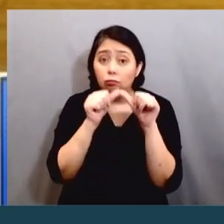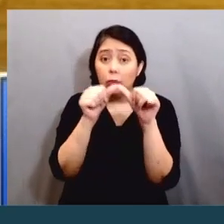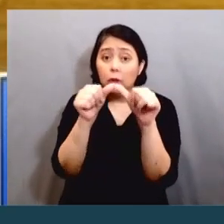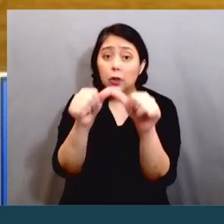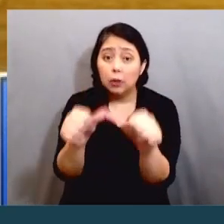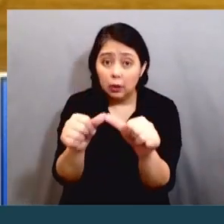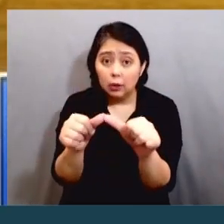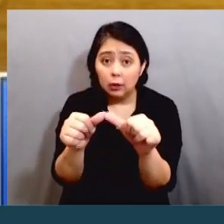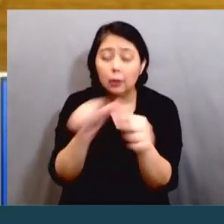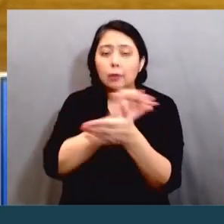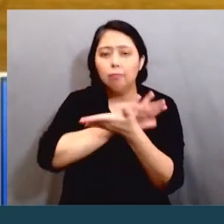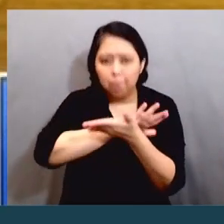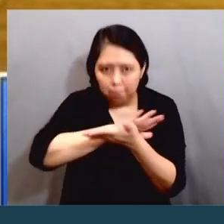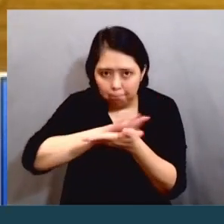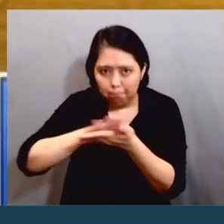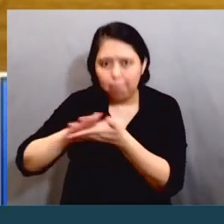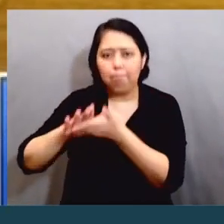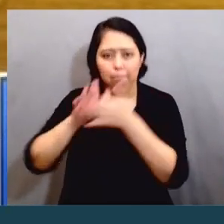order.